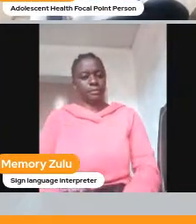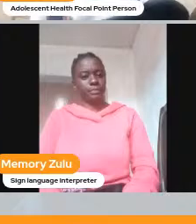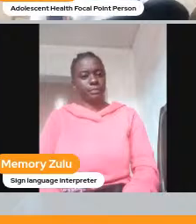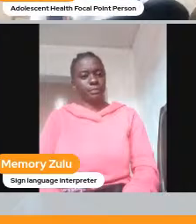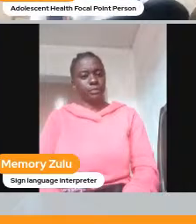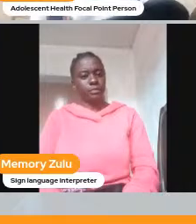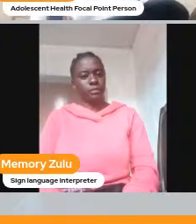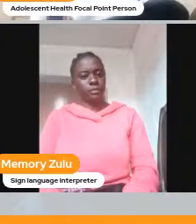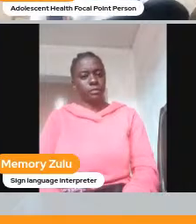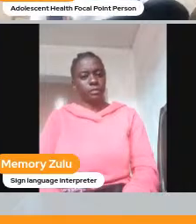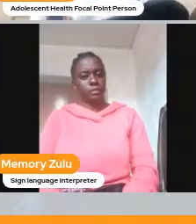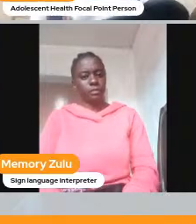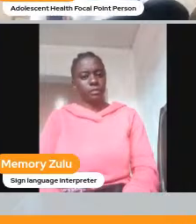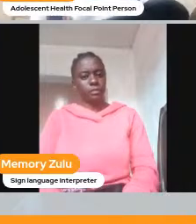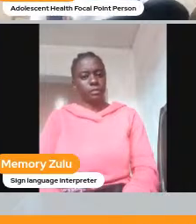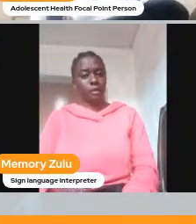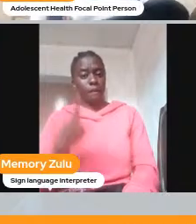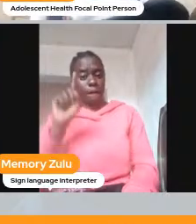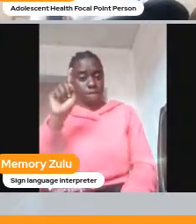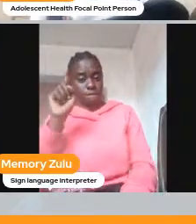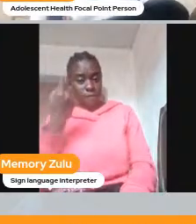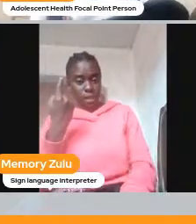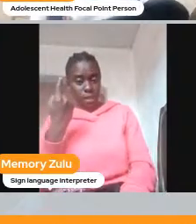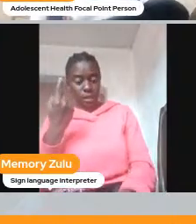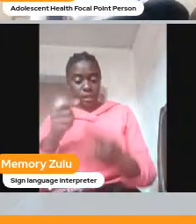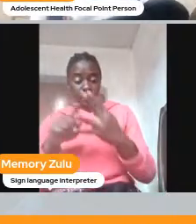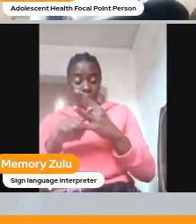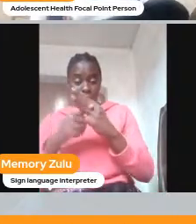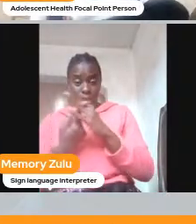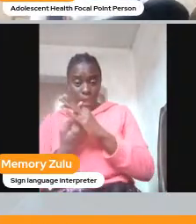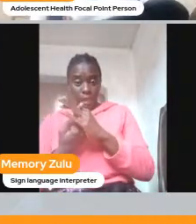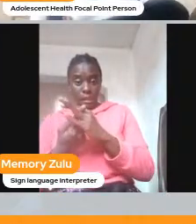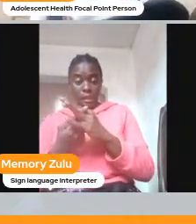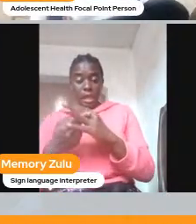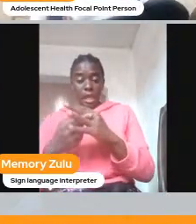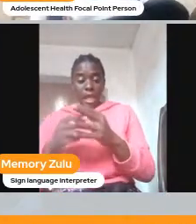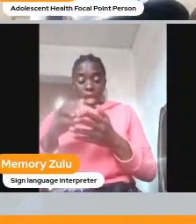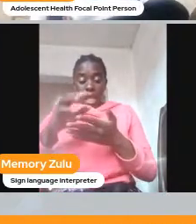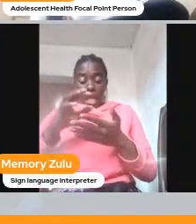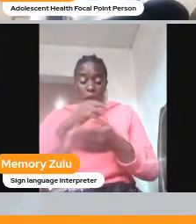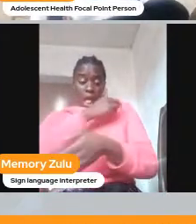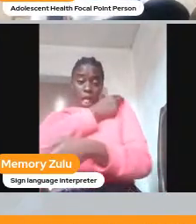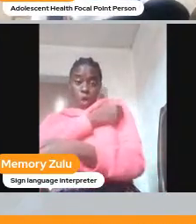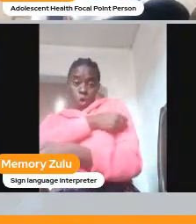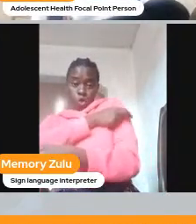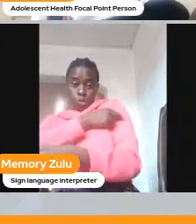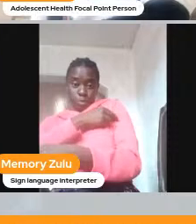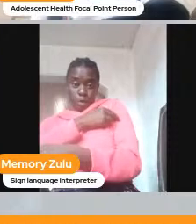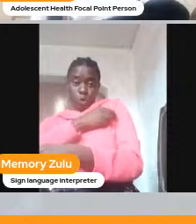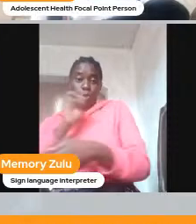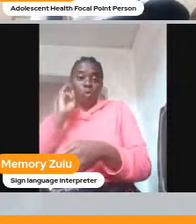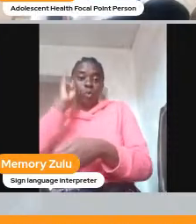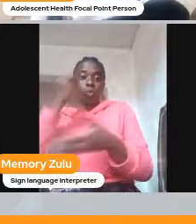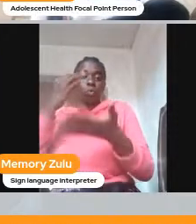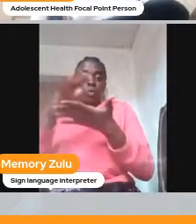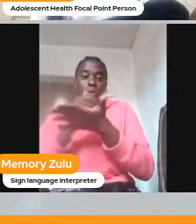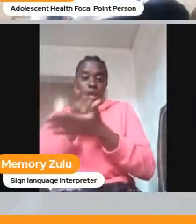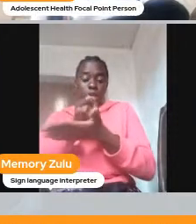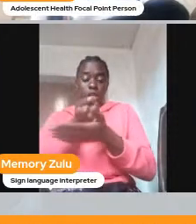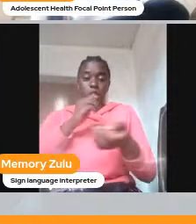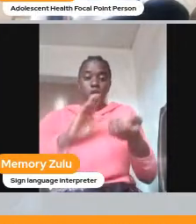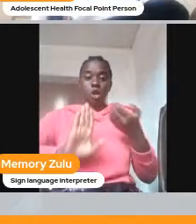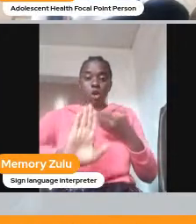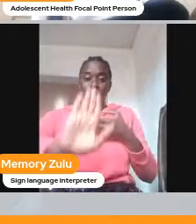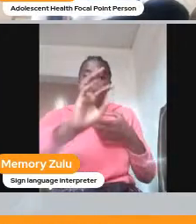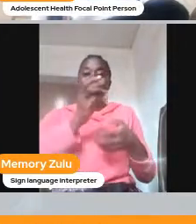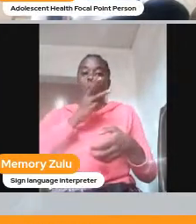start collecting urine. Like Sarah said, a woman is more prone to have UTIs than a man, because a woman has got a shorter ureter than